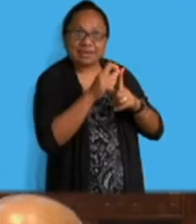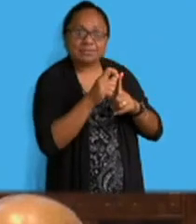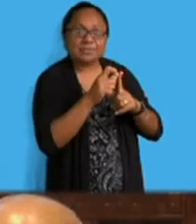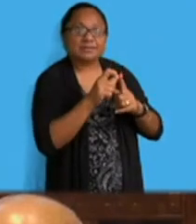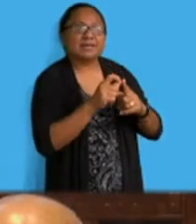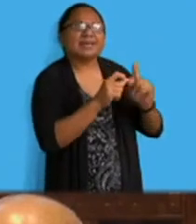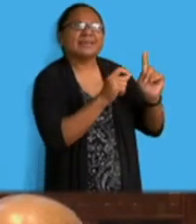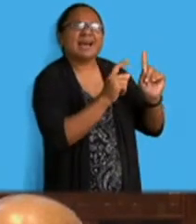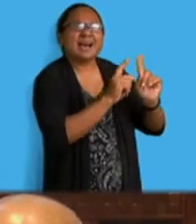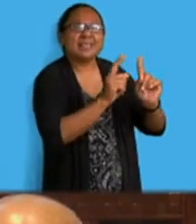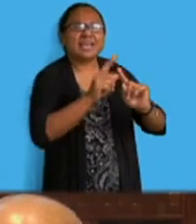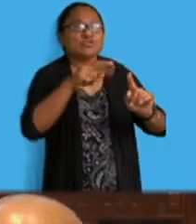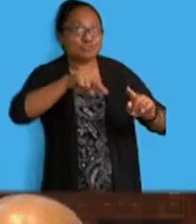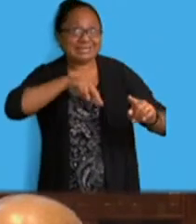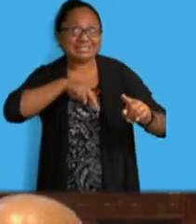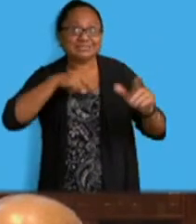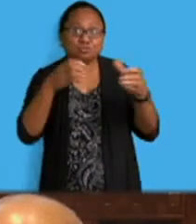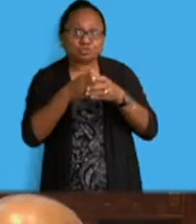schools,